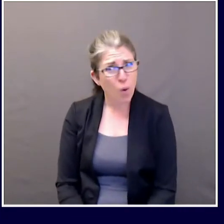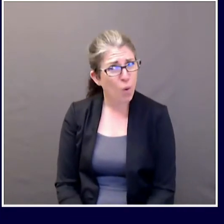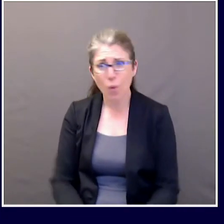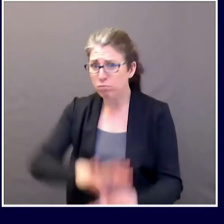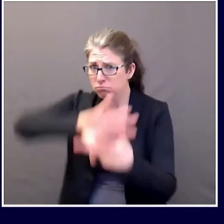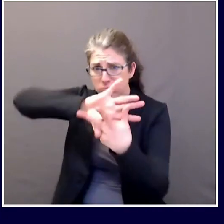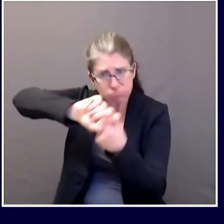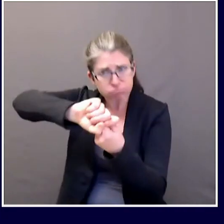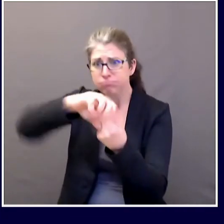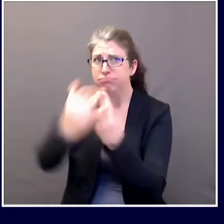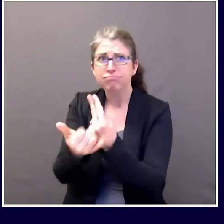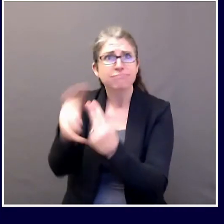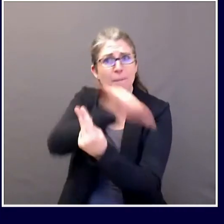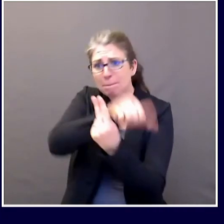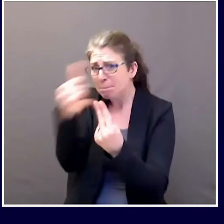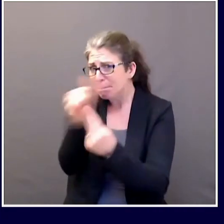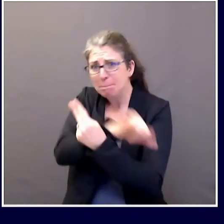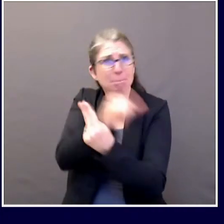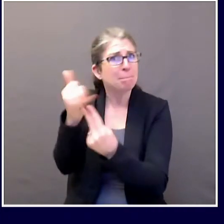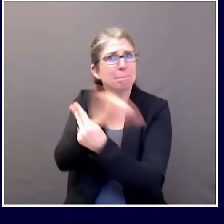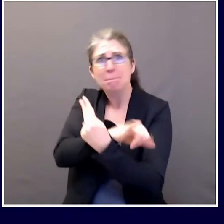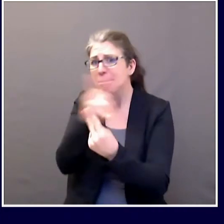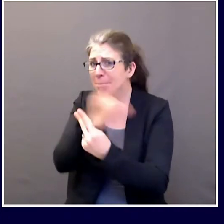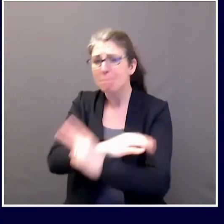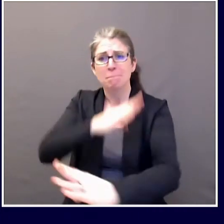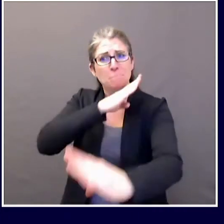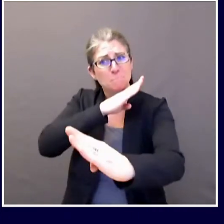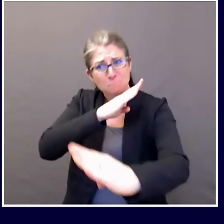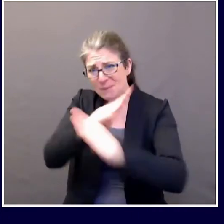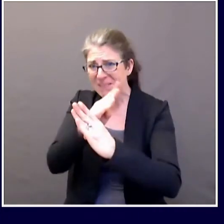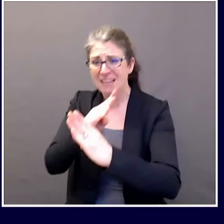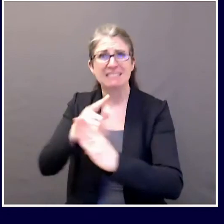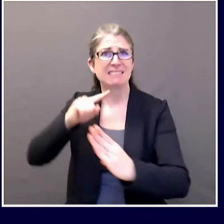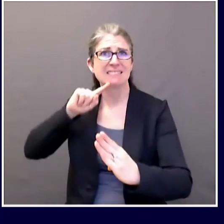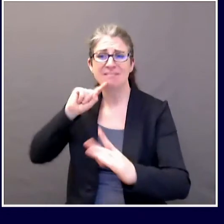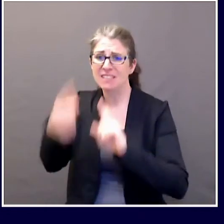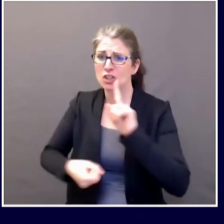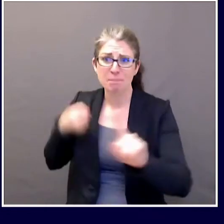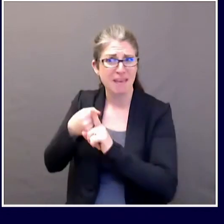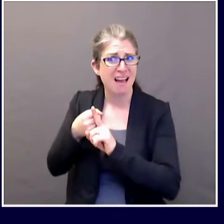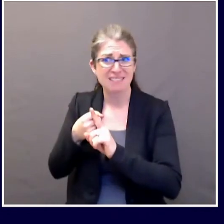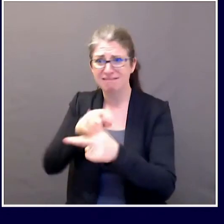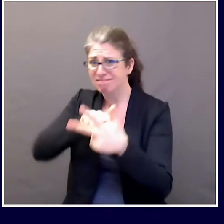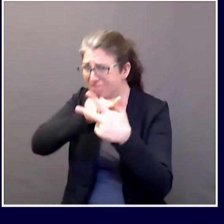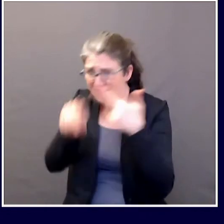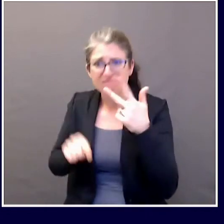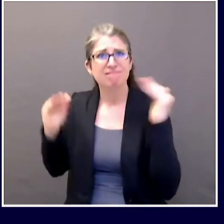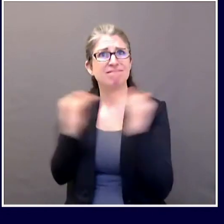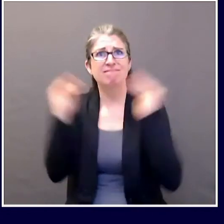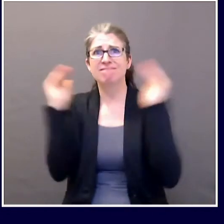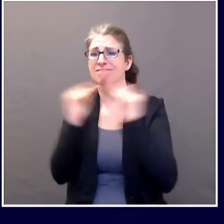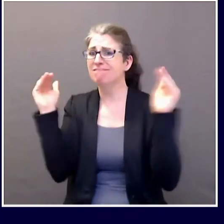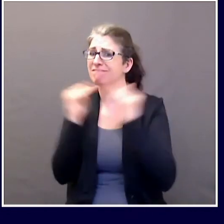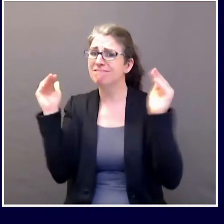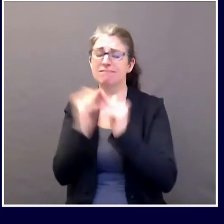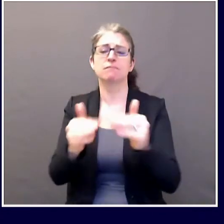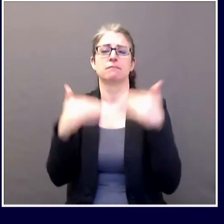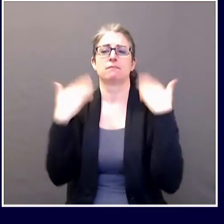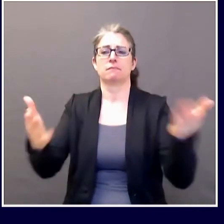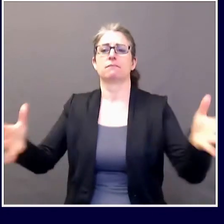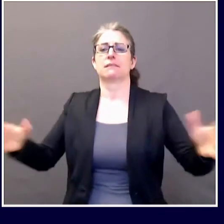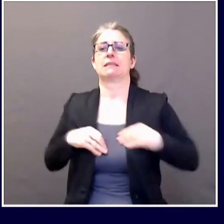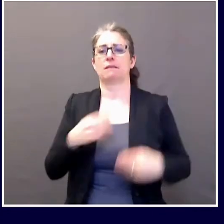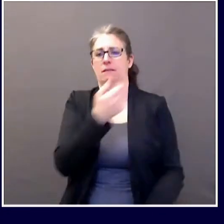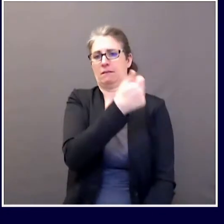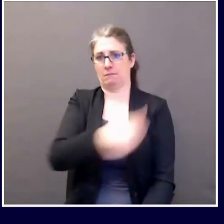take whatever vaccine is presented at the time you are eligible and at the time you are able to get a